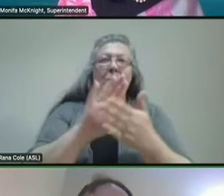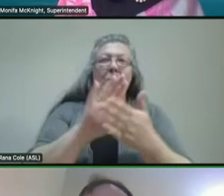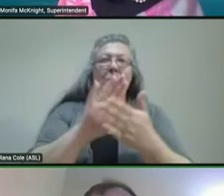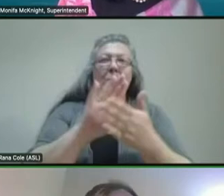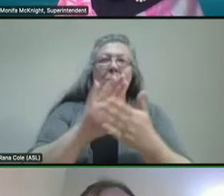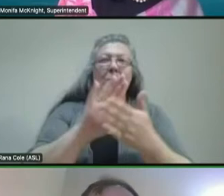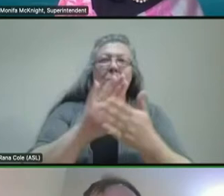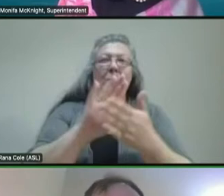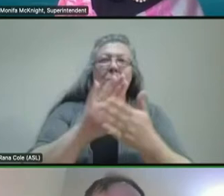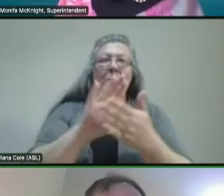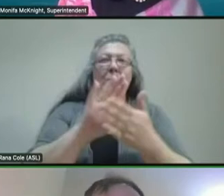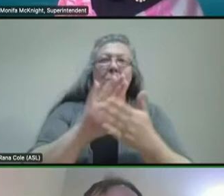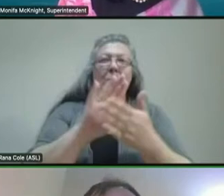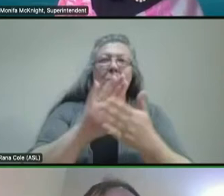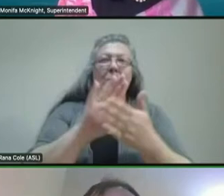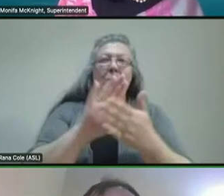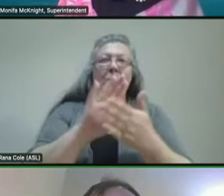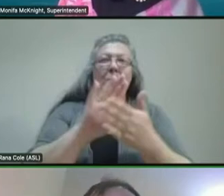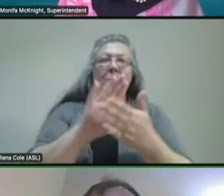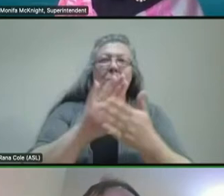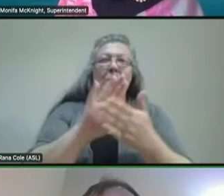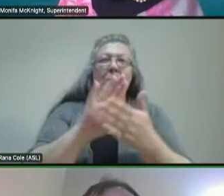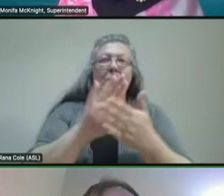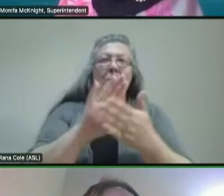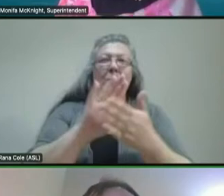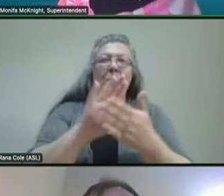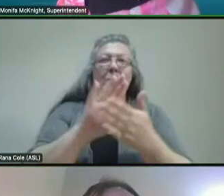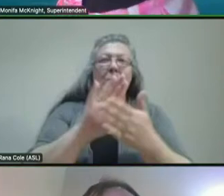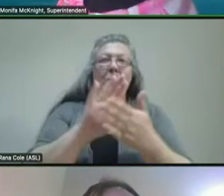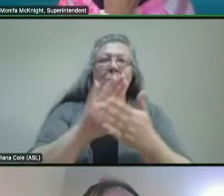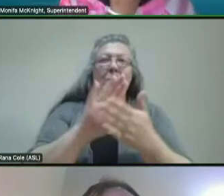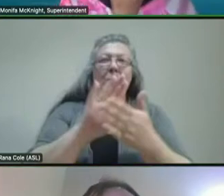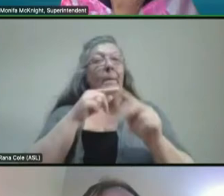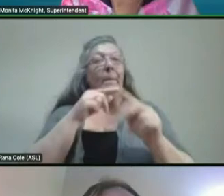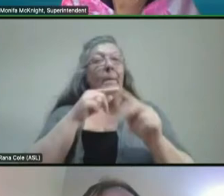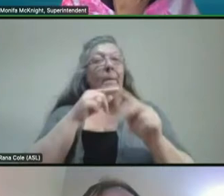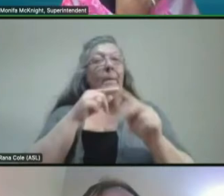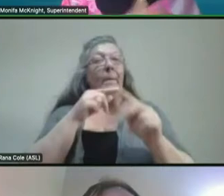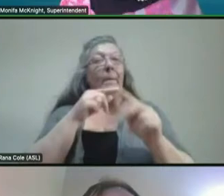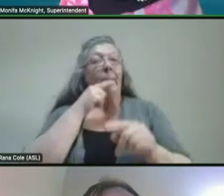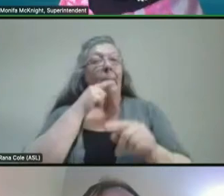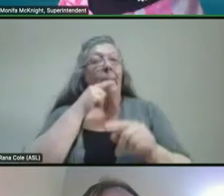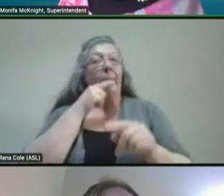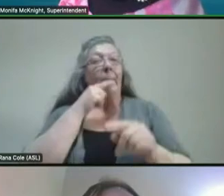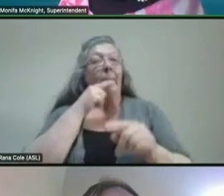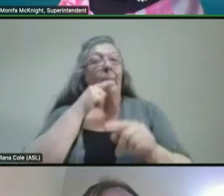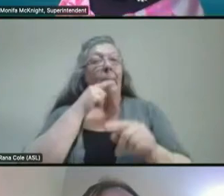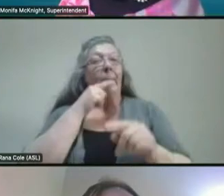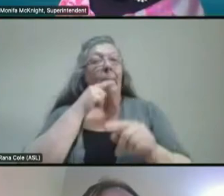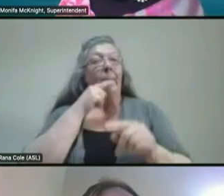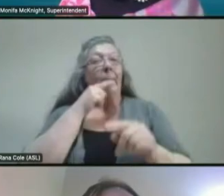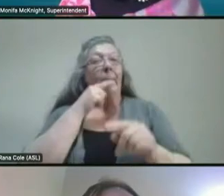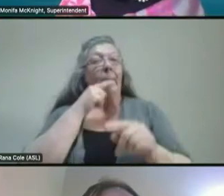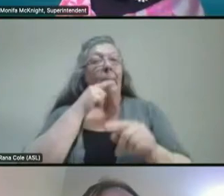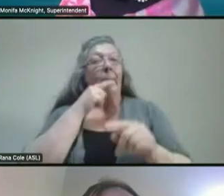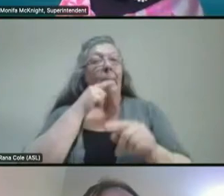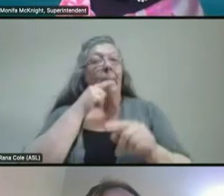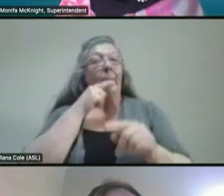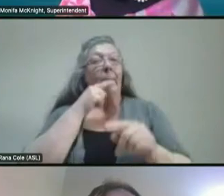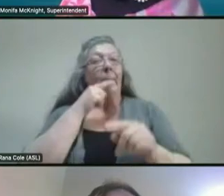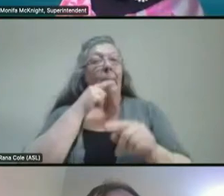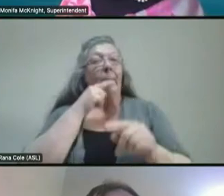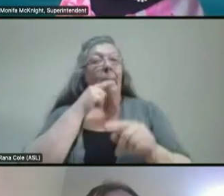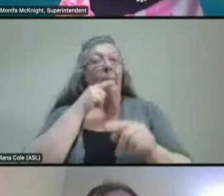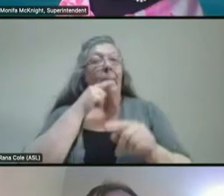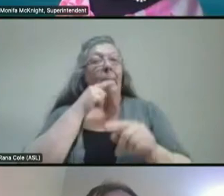for the public to assess. So thank you for taking those steps. Thank you, Mr. Thessen. Ms. Bo, we'll go to you. And I want to